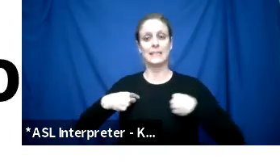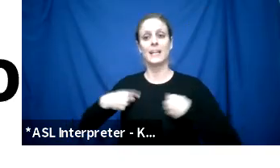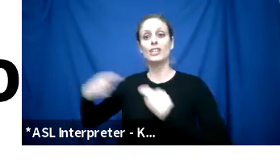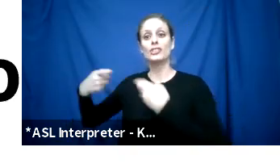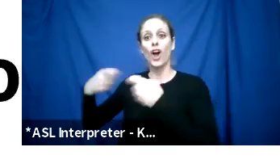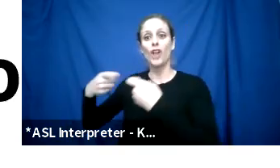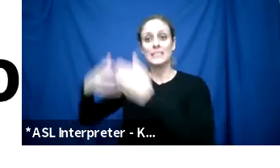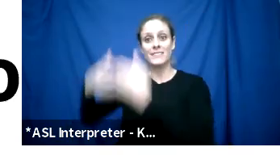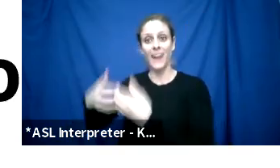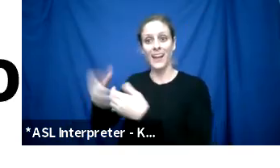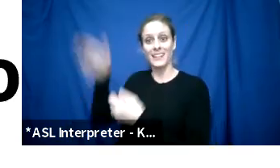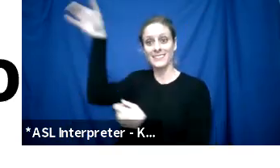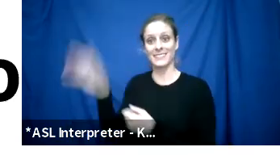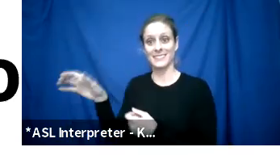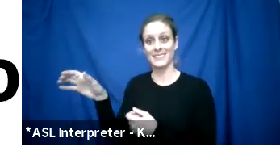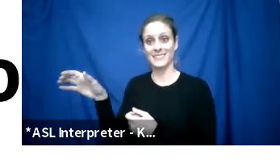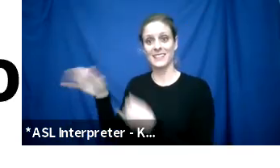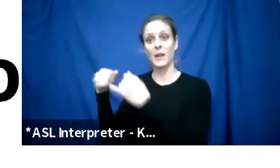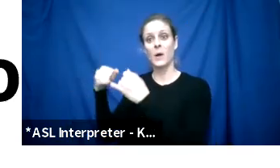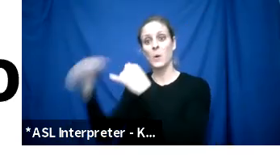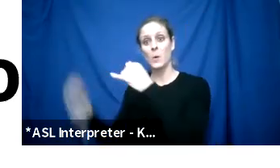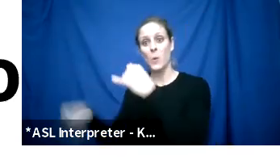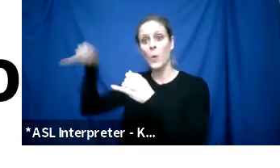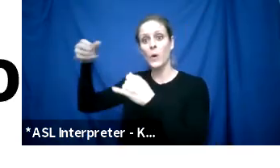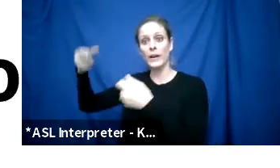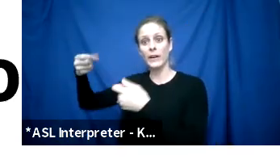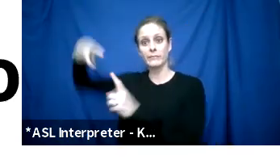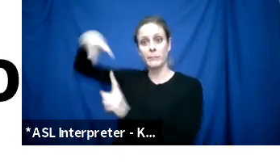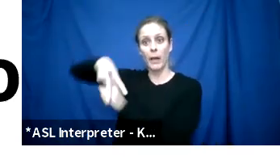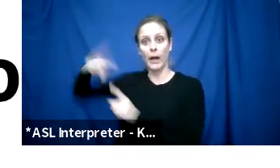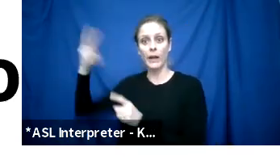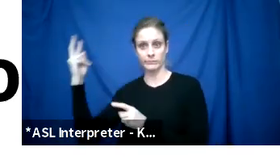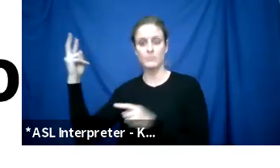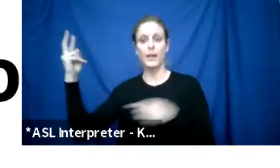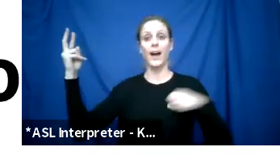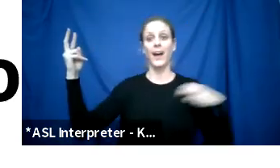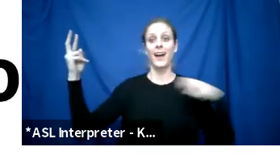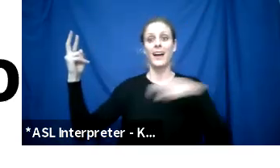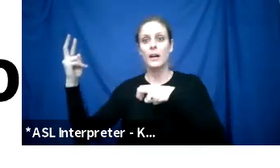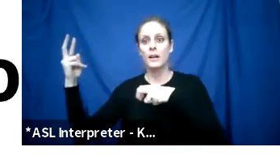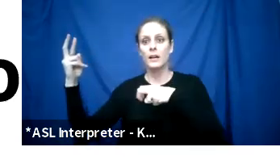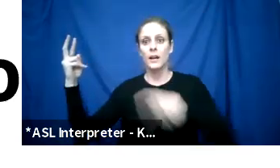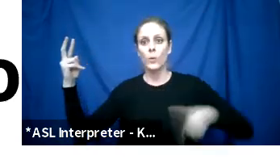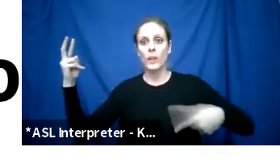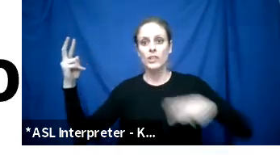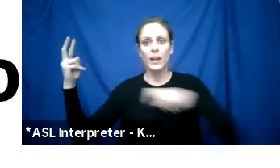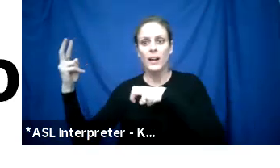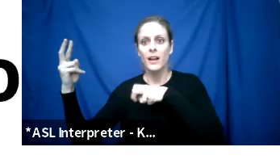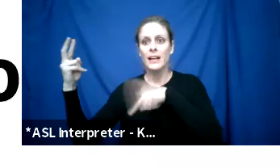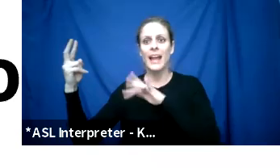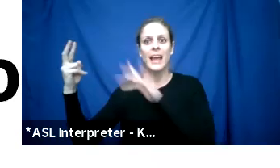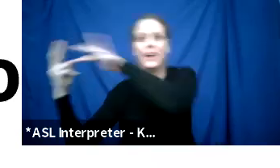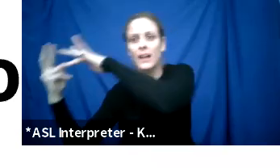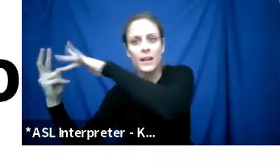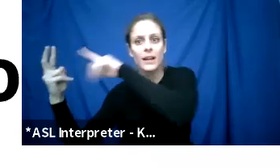device and cord and dispenser is actually up on a curb and beyond reach. It's